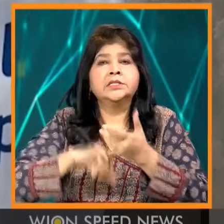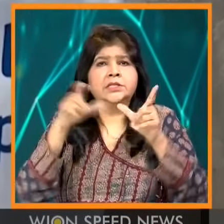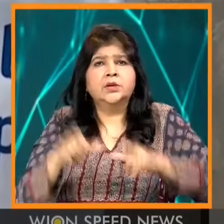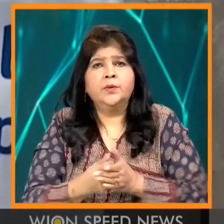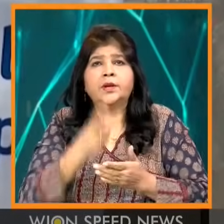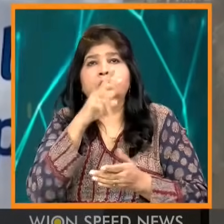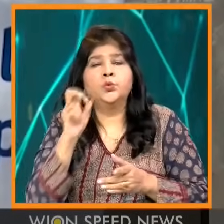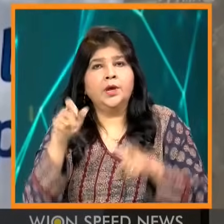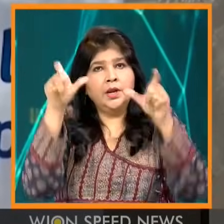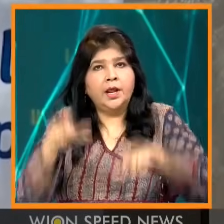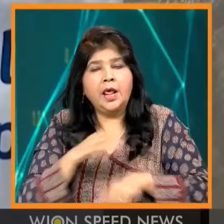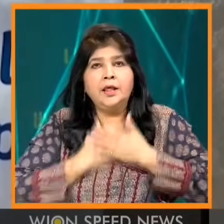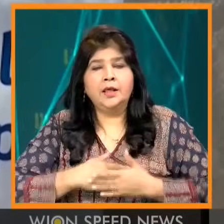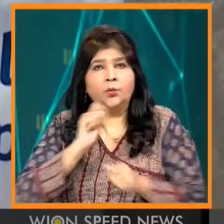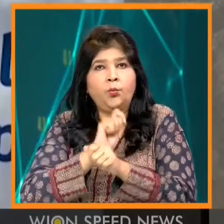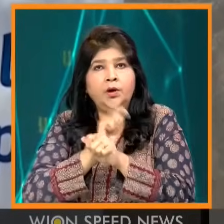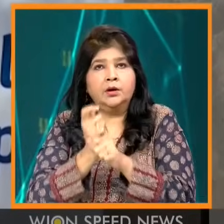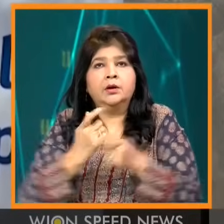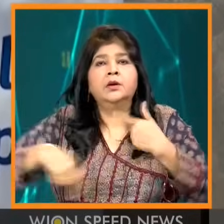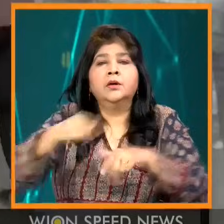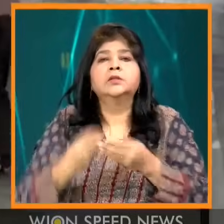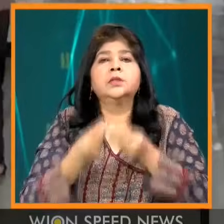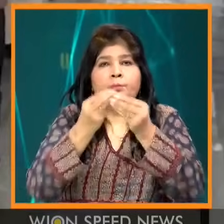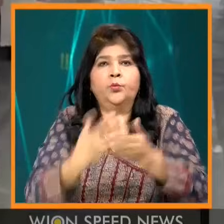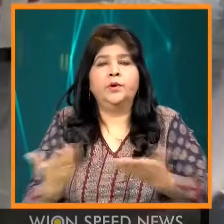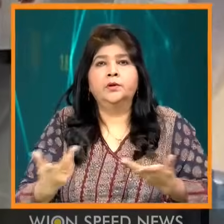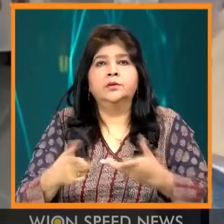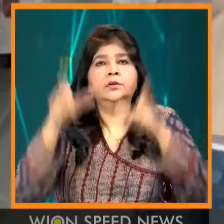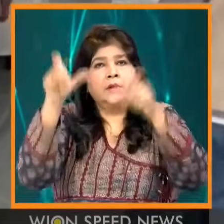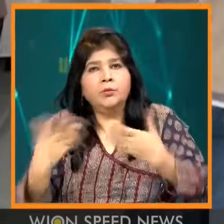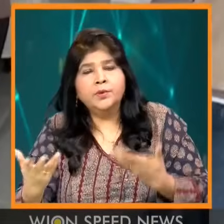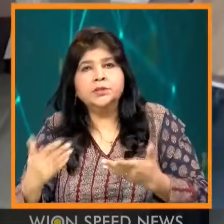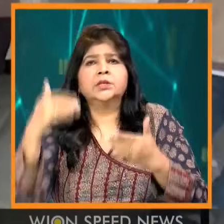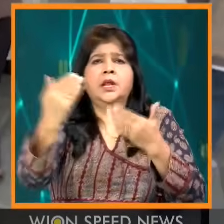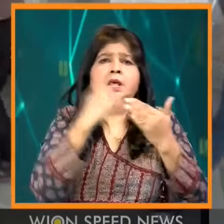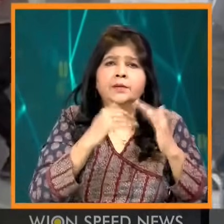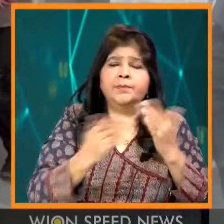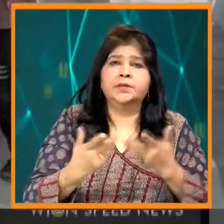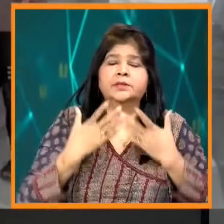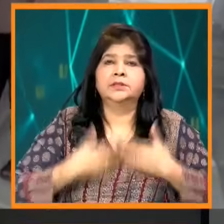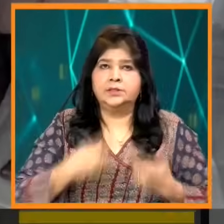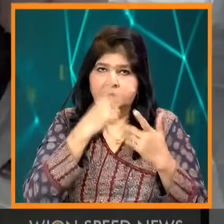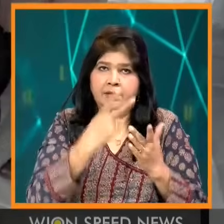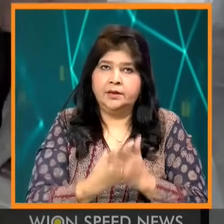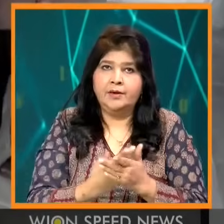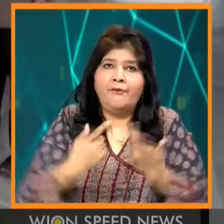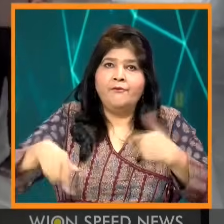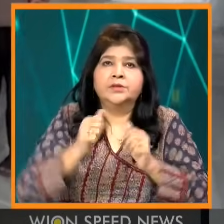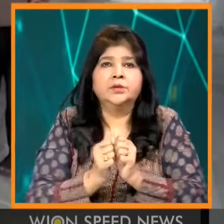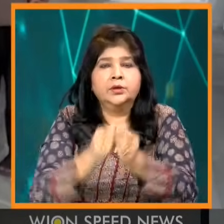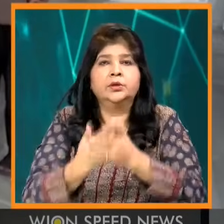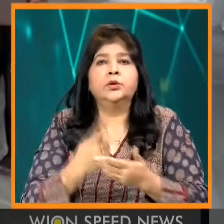200 health workers, the field hospital is all set to provide both outpatient and inpatient clinical care. Its facilities include